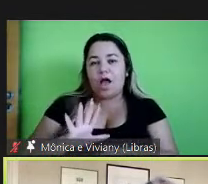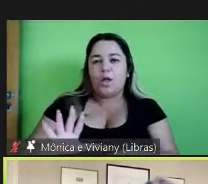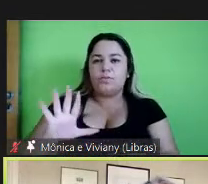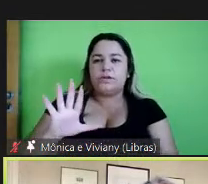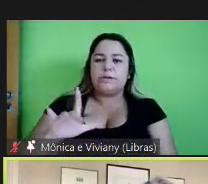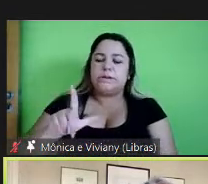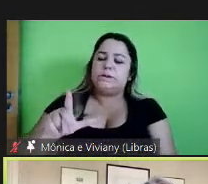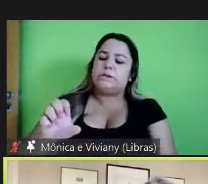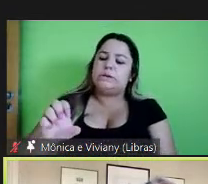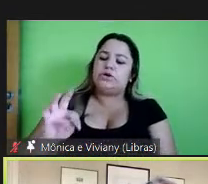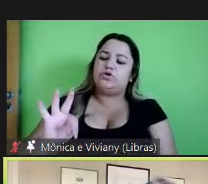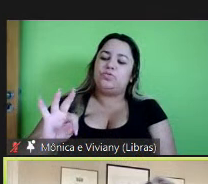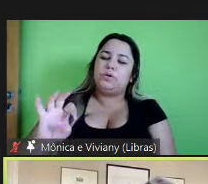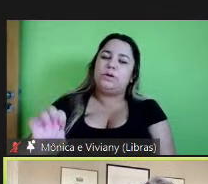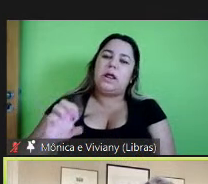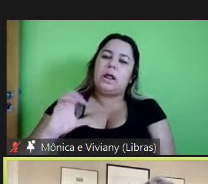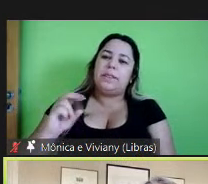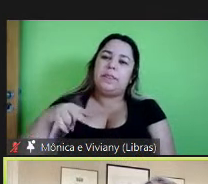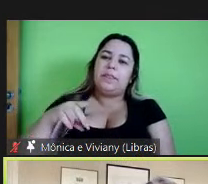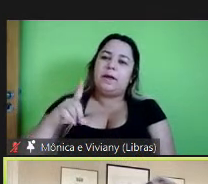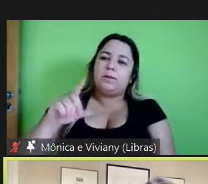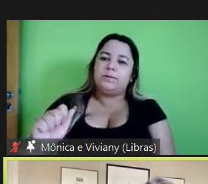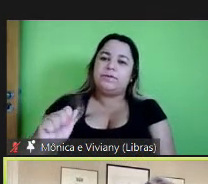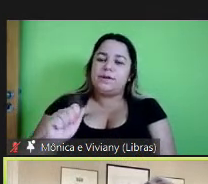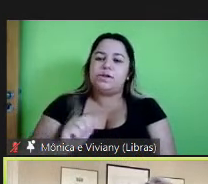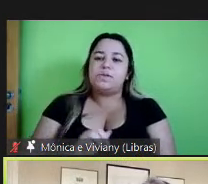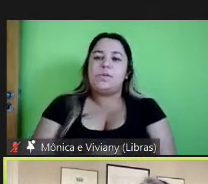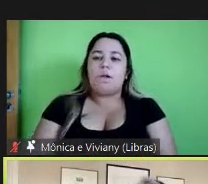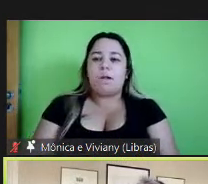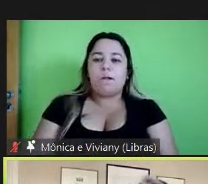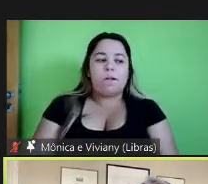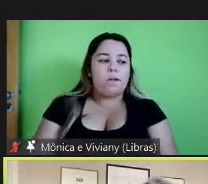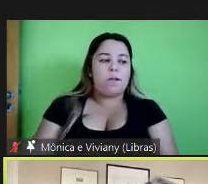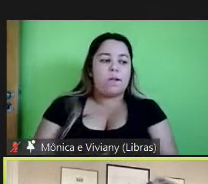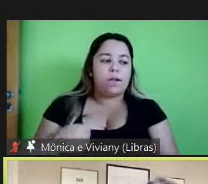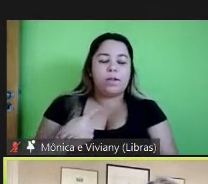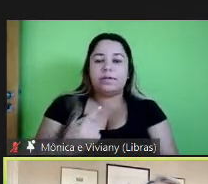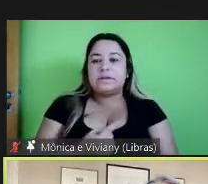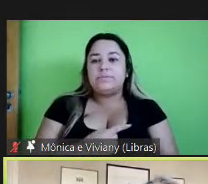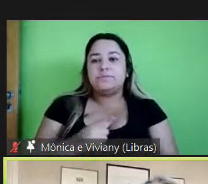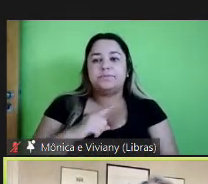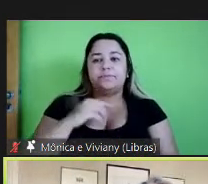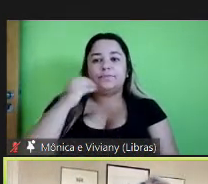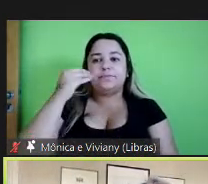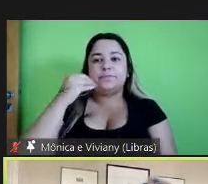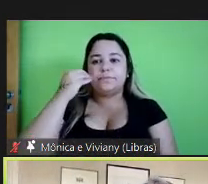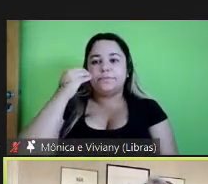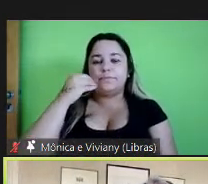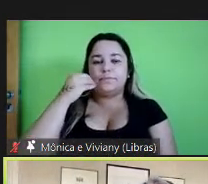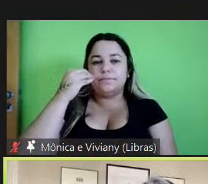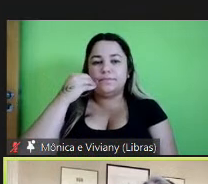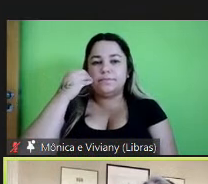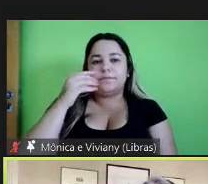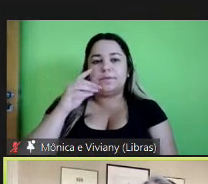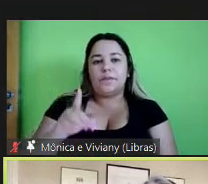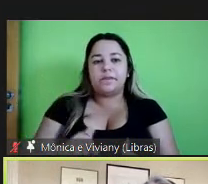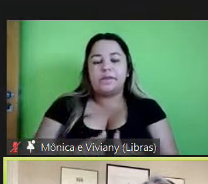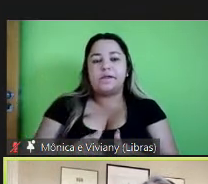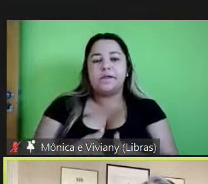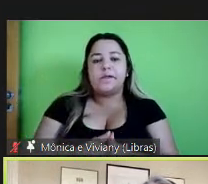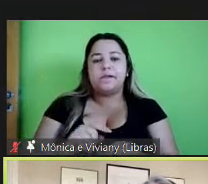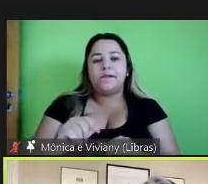many other places, we're experiencing the effects of climate change. So in my city a few days ago, we had a high of 12 degrees, and today we're back down to a wind chill